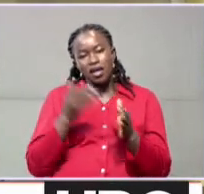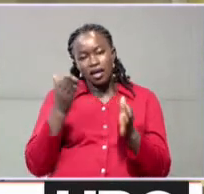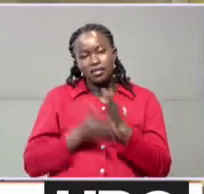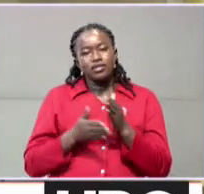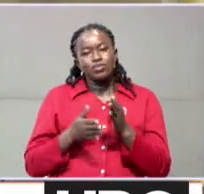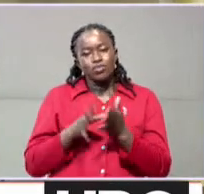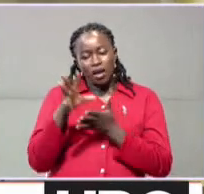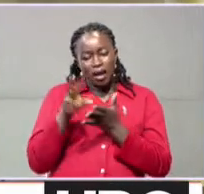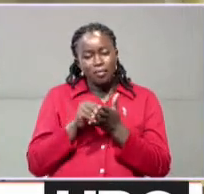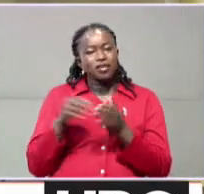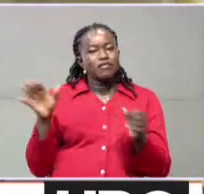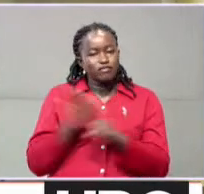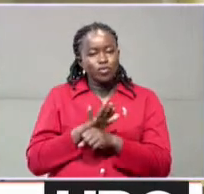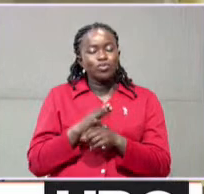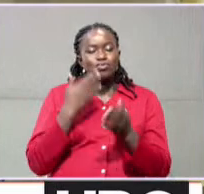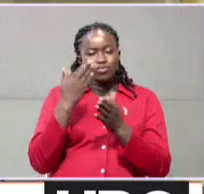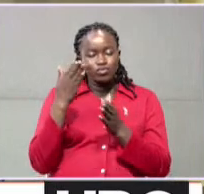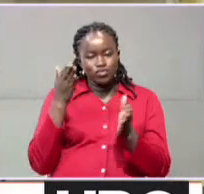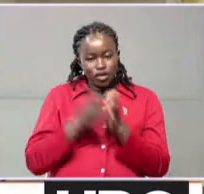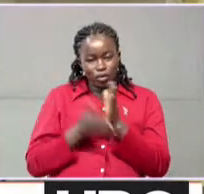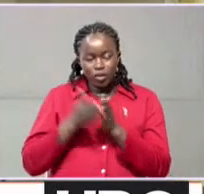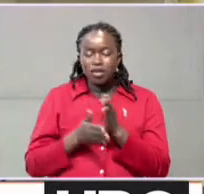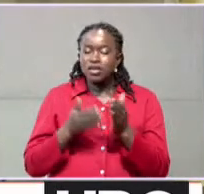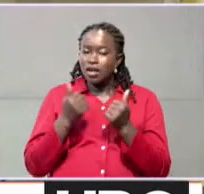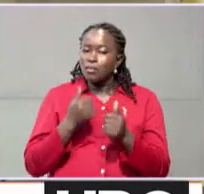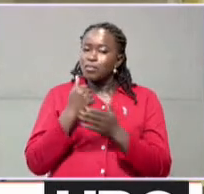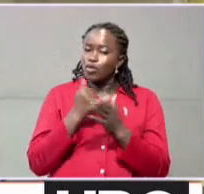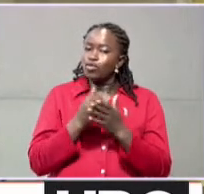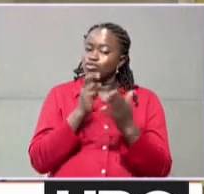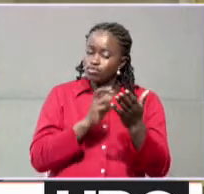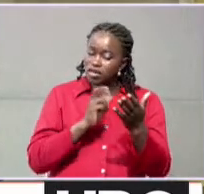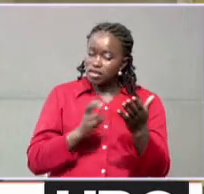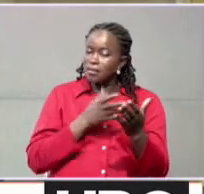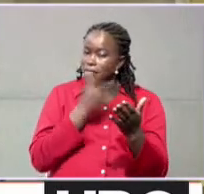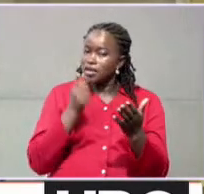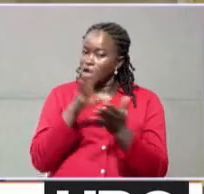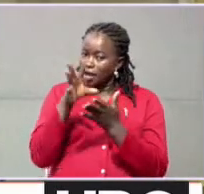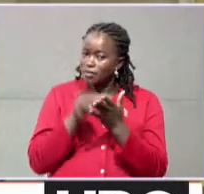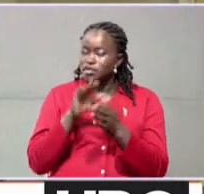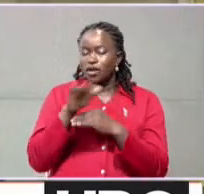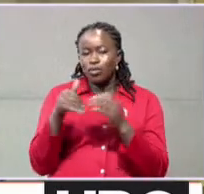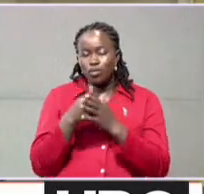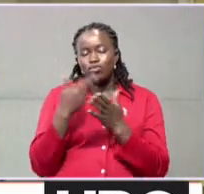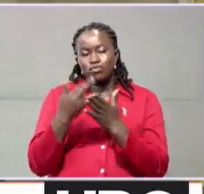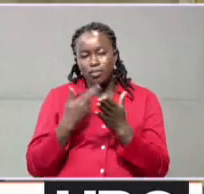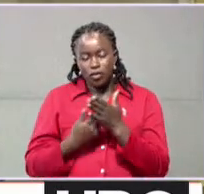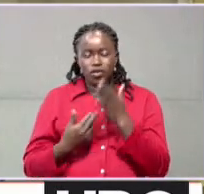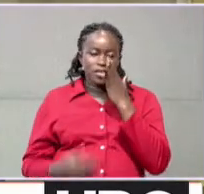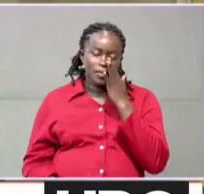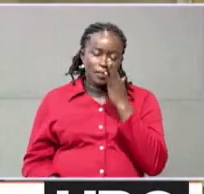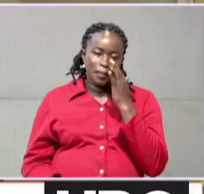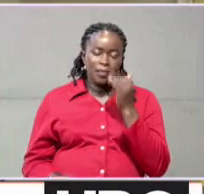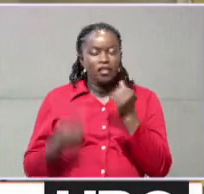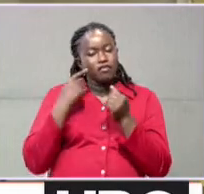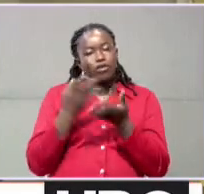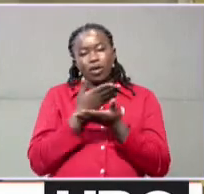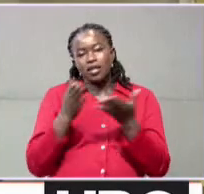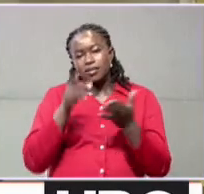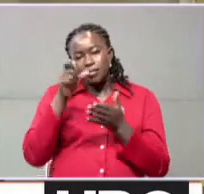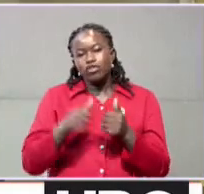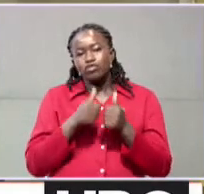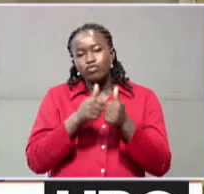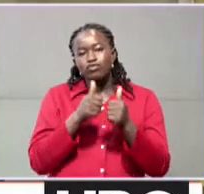record so since we read it verbatim please capture the whole report babatim for anyone who will be following the